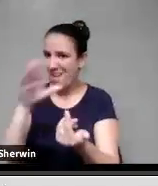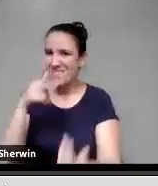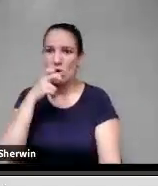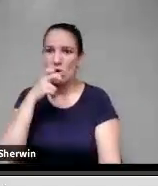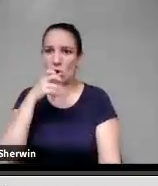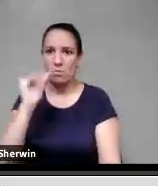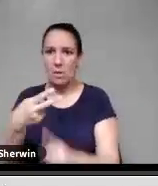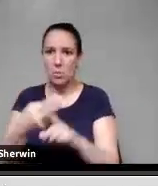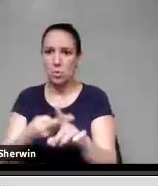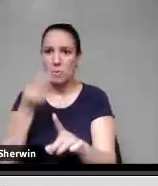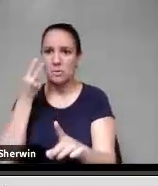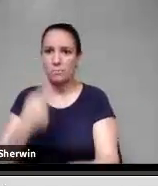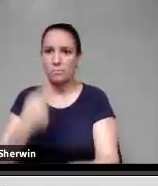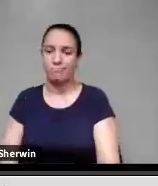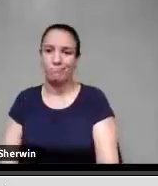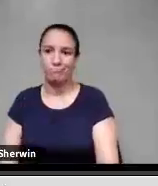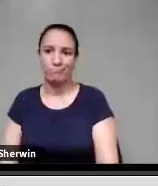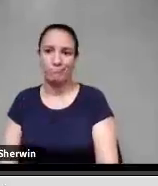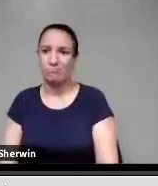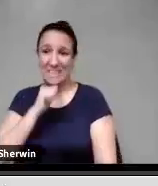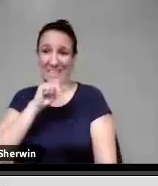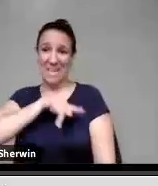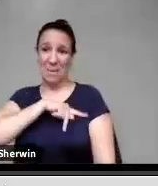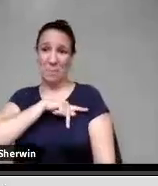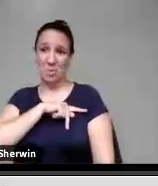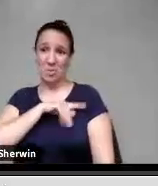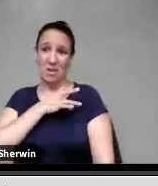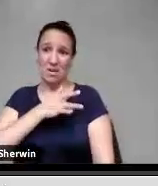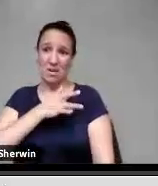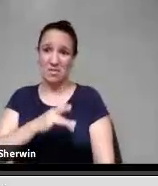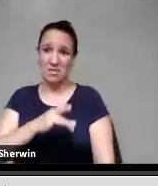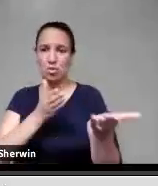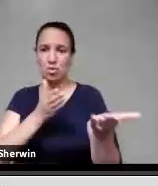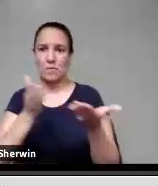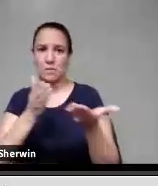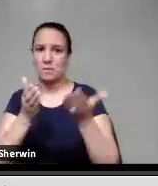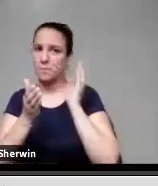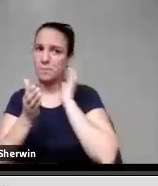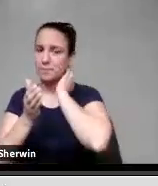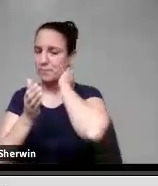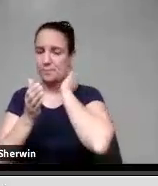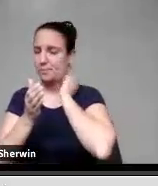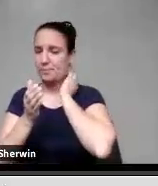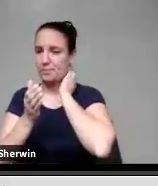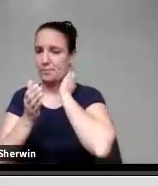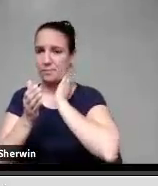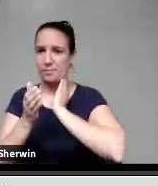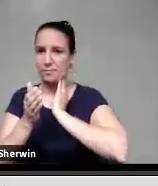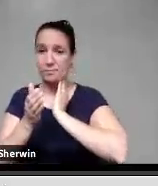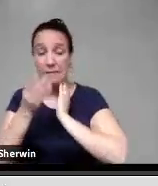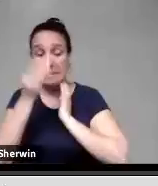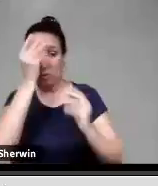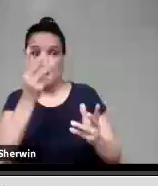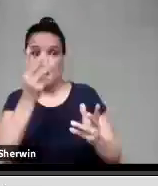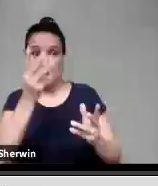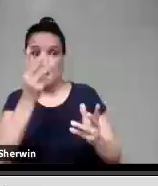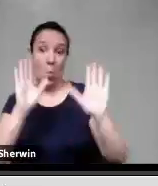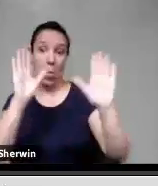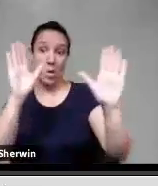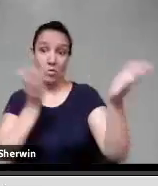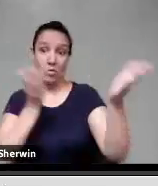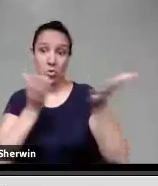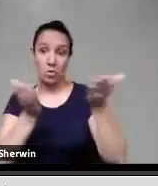months ago. That's not personalized service. They will tell you their service is exceptional. I